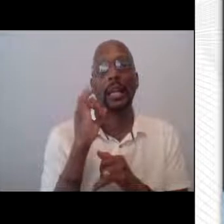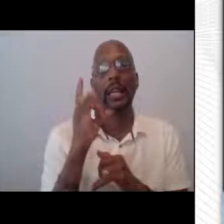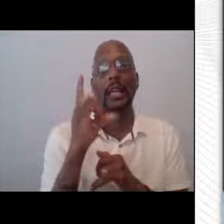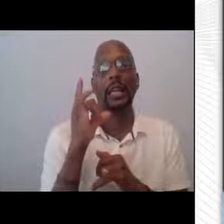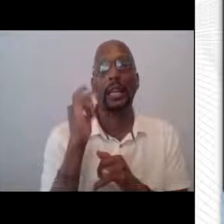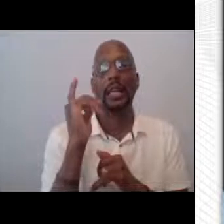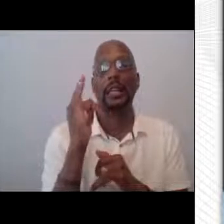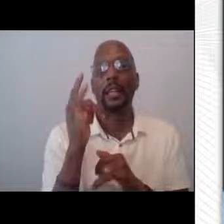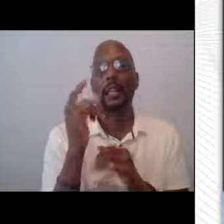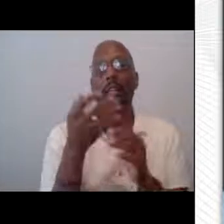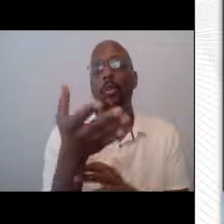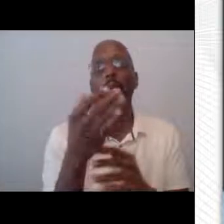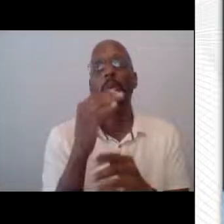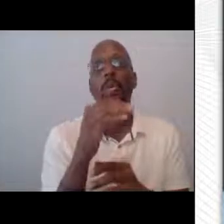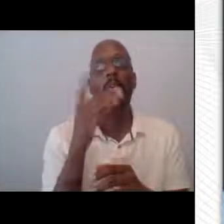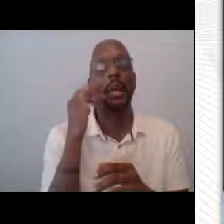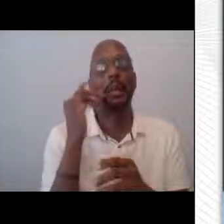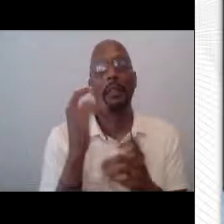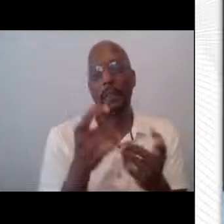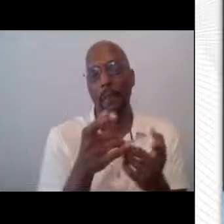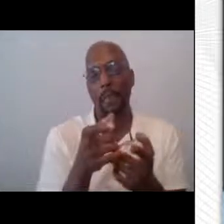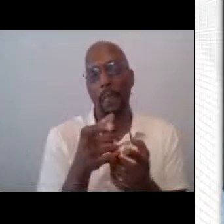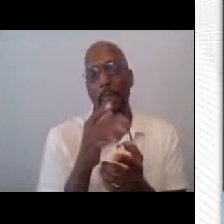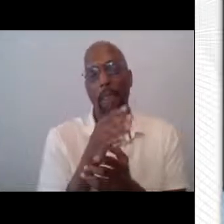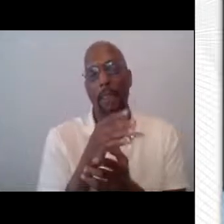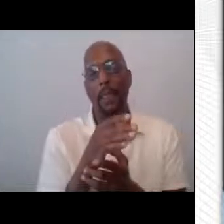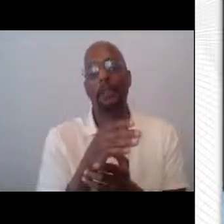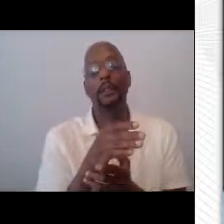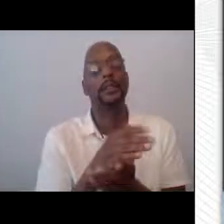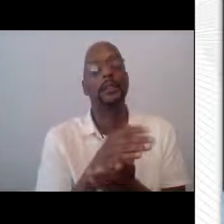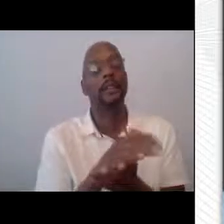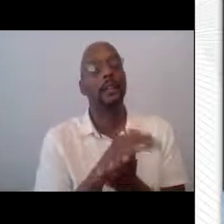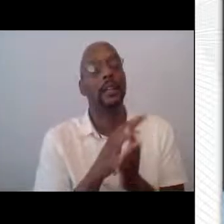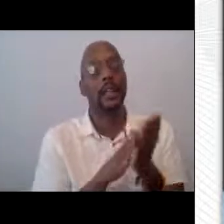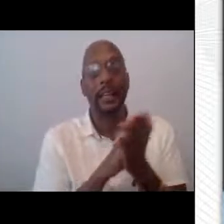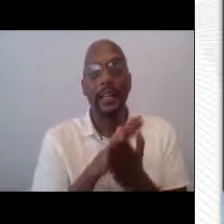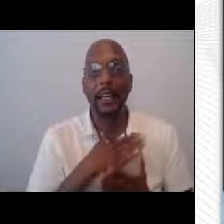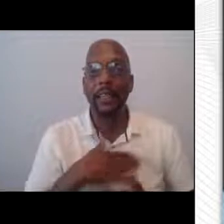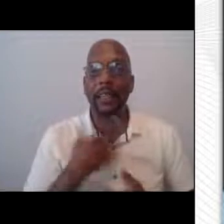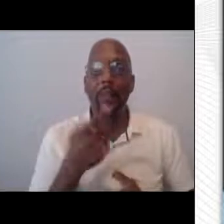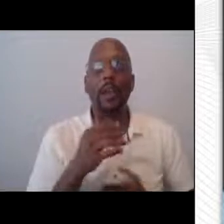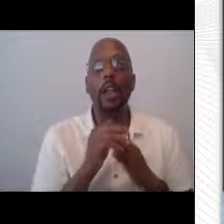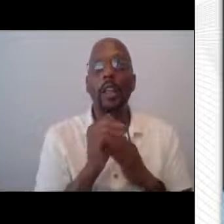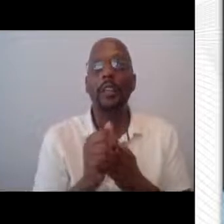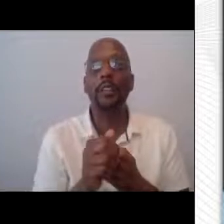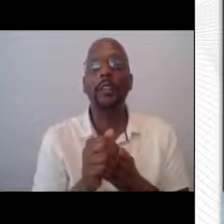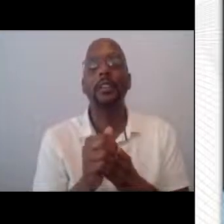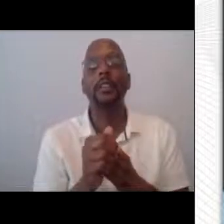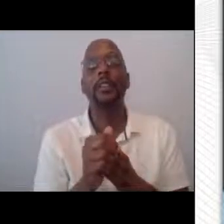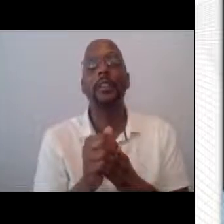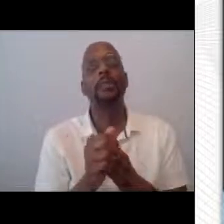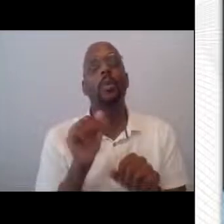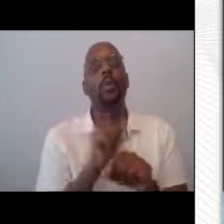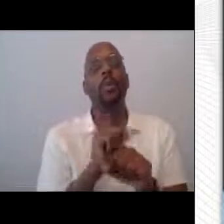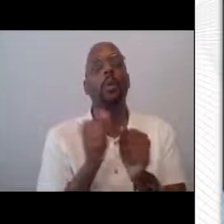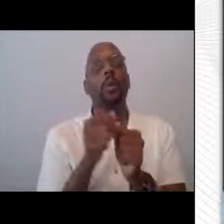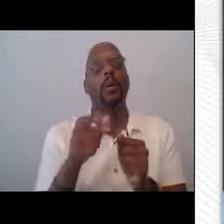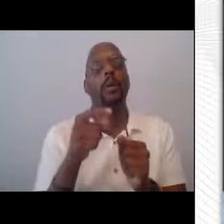throughout California. I look forward to her guidance, her leadership, and working with her in this new role. Next slide.